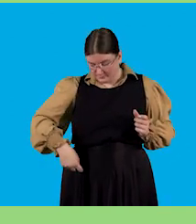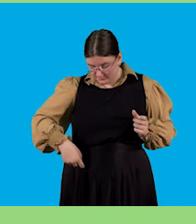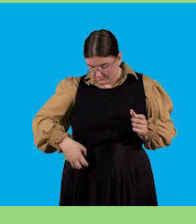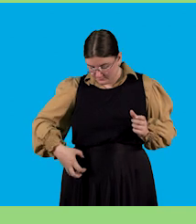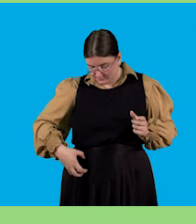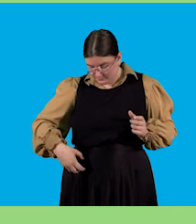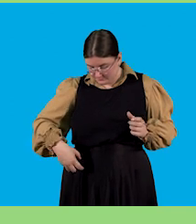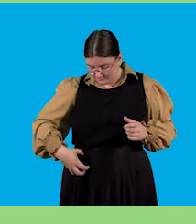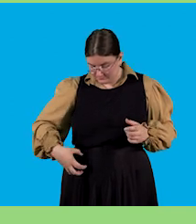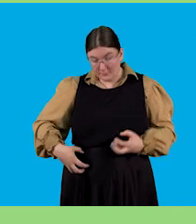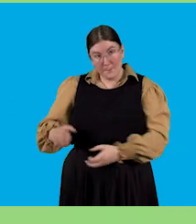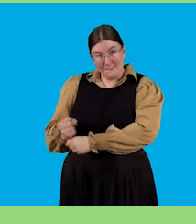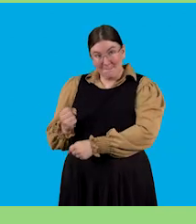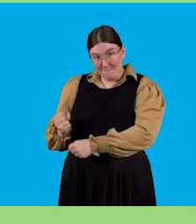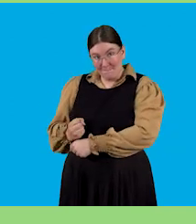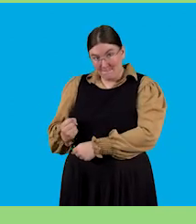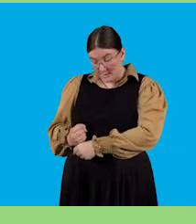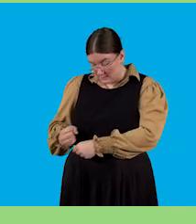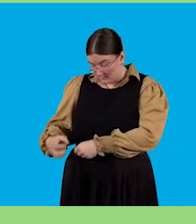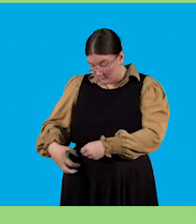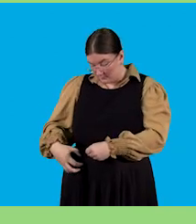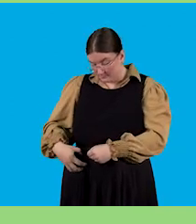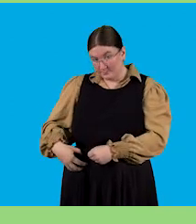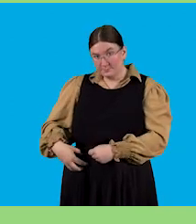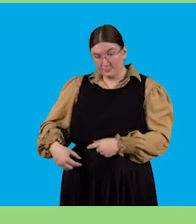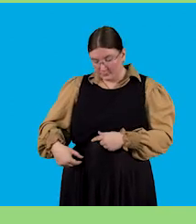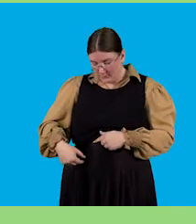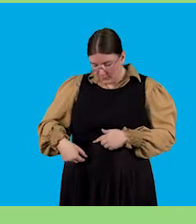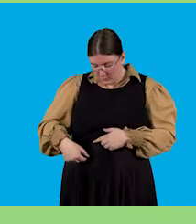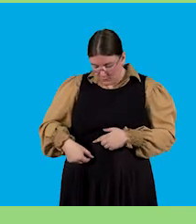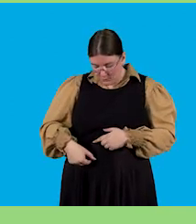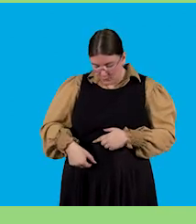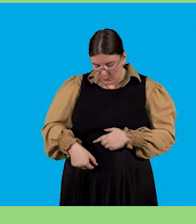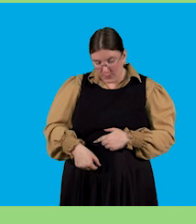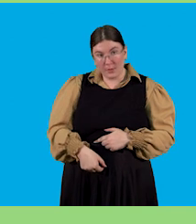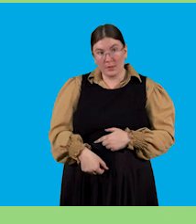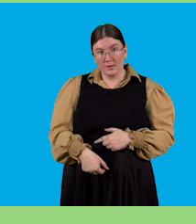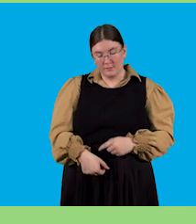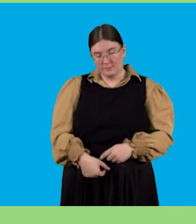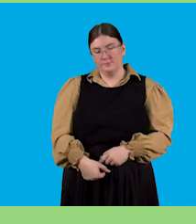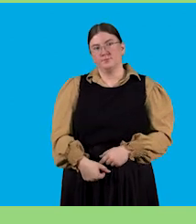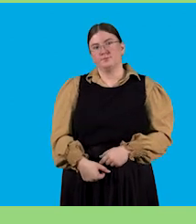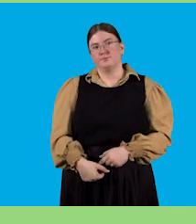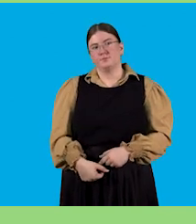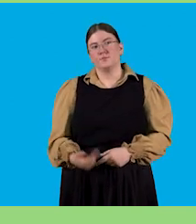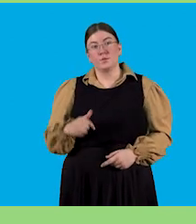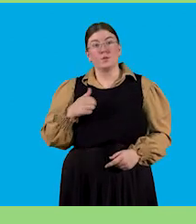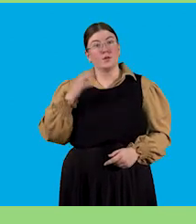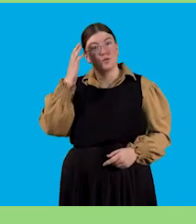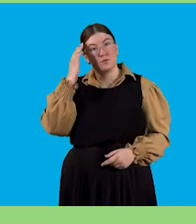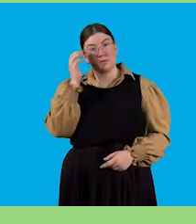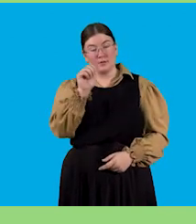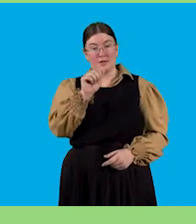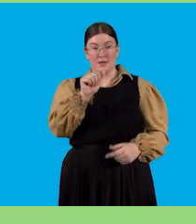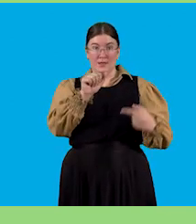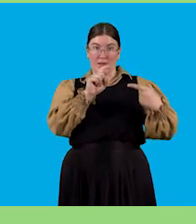where egg cells are produced. And it is a place where egg cells are released into. That is A.